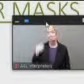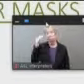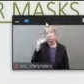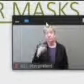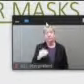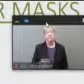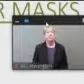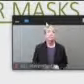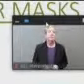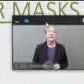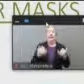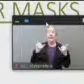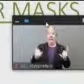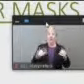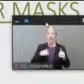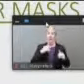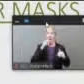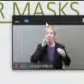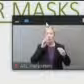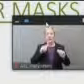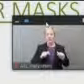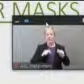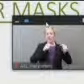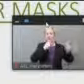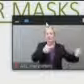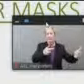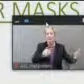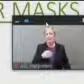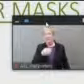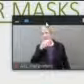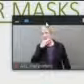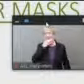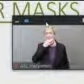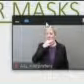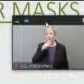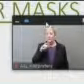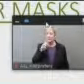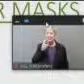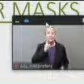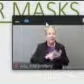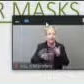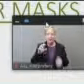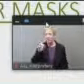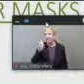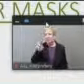Okay, I'm going to turn it over to the master now, Secretary Dr. Grace. Thank you.